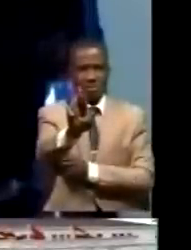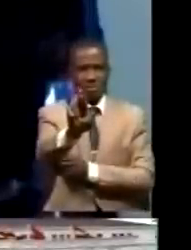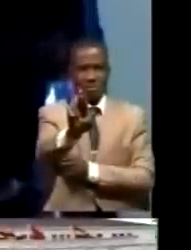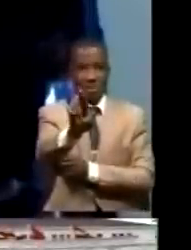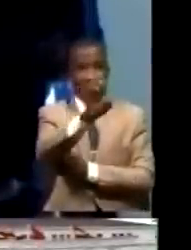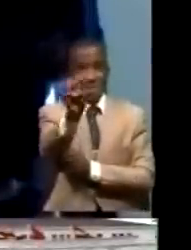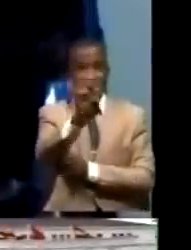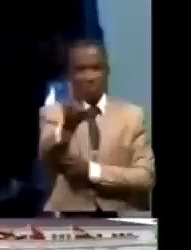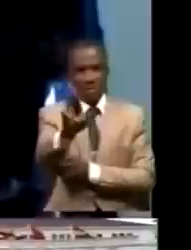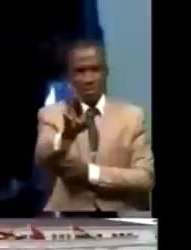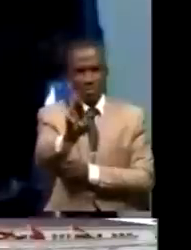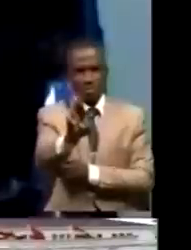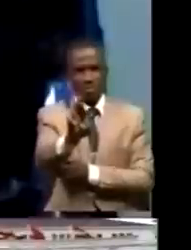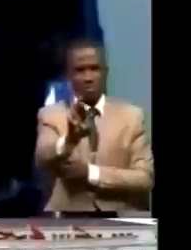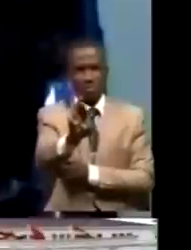Hmm. Eastern region.